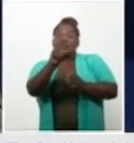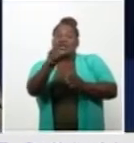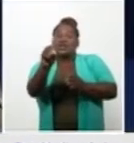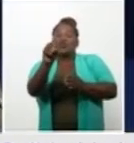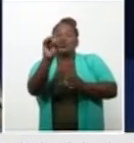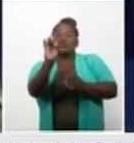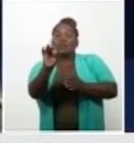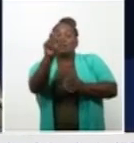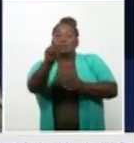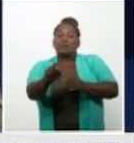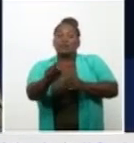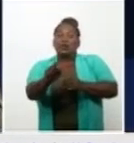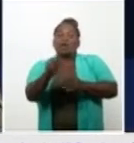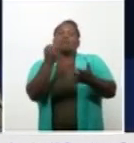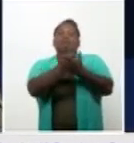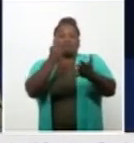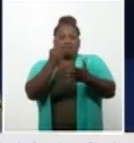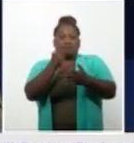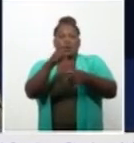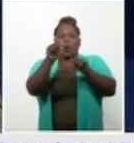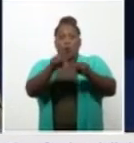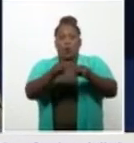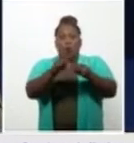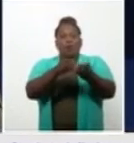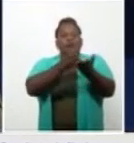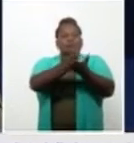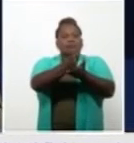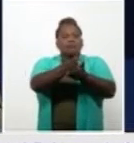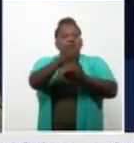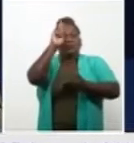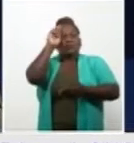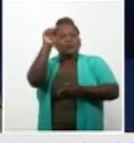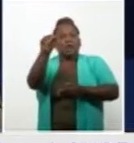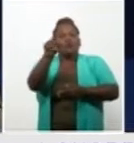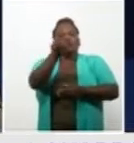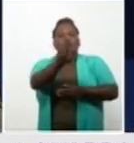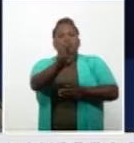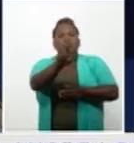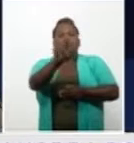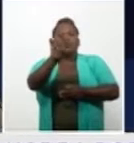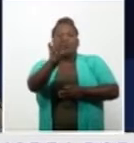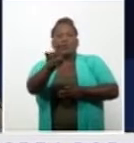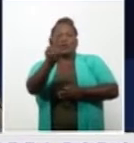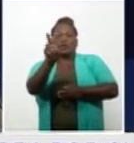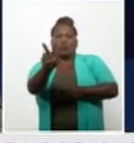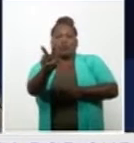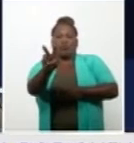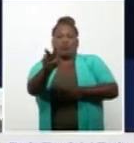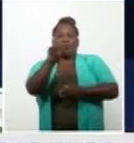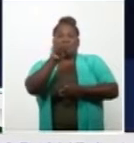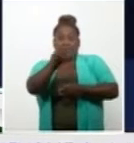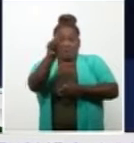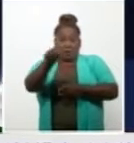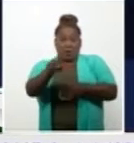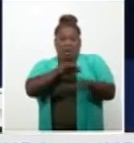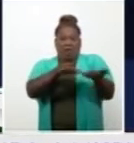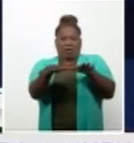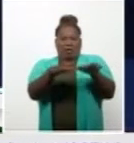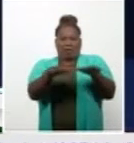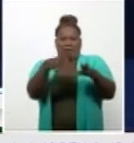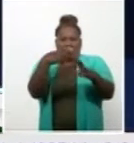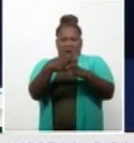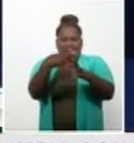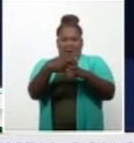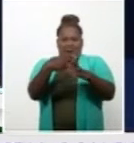188, that is 97.9%, have a stable clinical evolution.